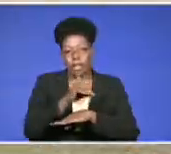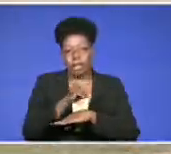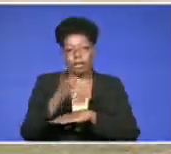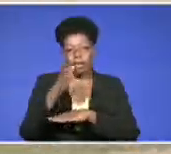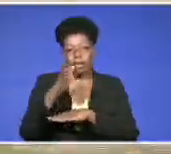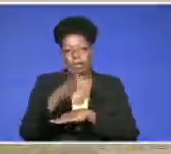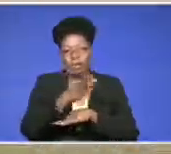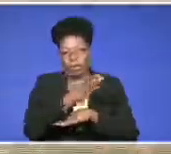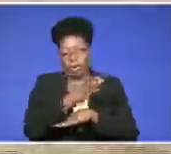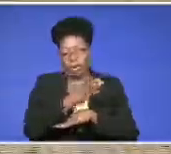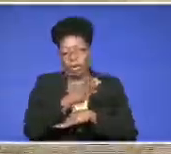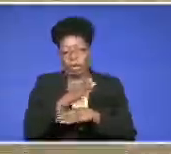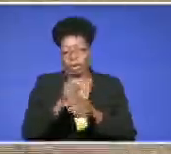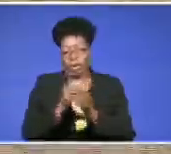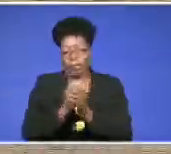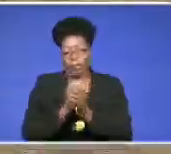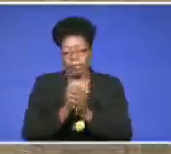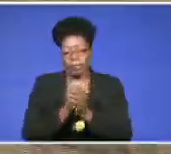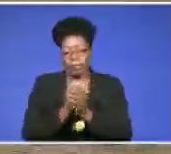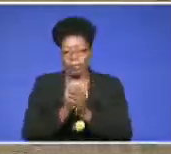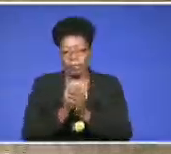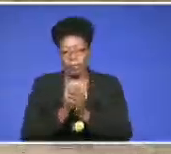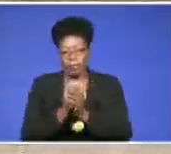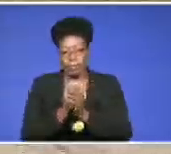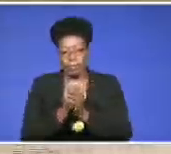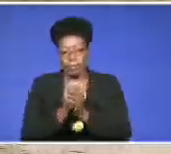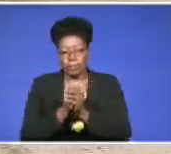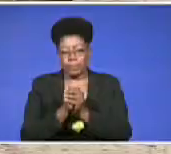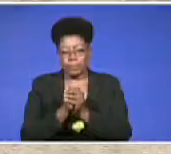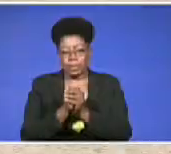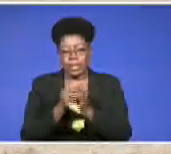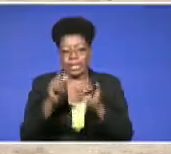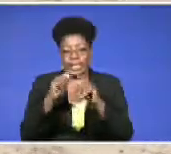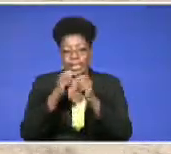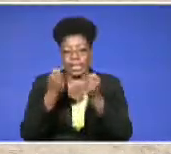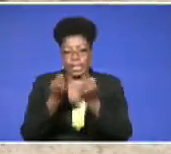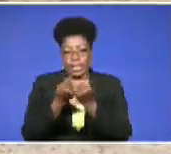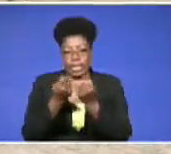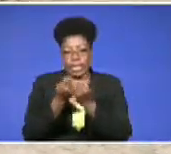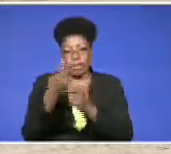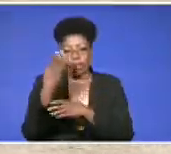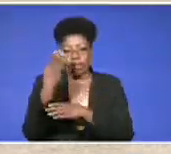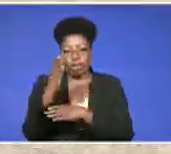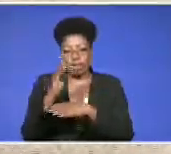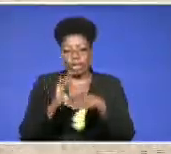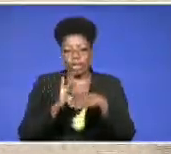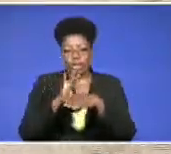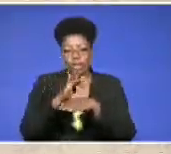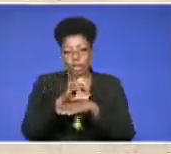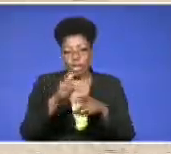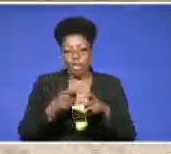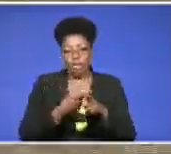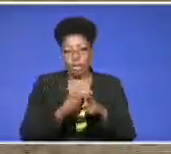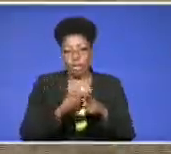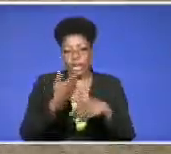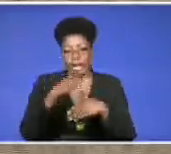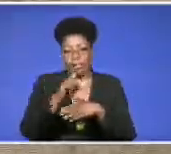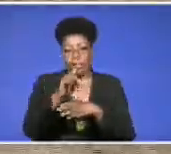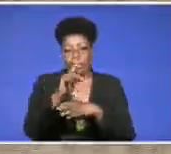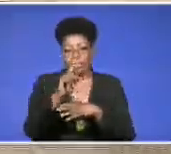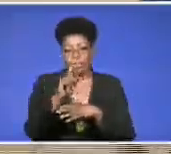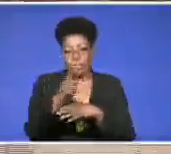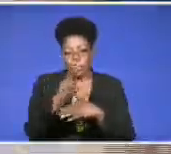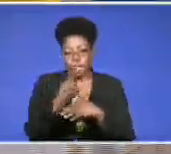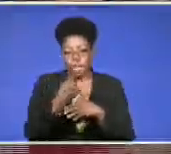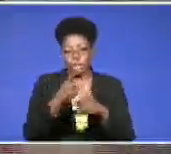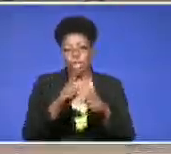Patrick Moore. The losing pitcher was Rohan Culmer. Now, Team Blue did take an early 1-0 lead after the first inning. However, the Island boys